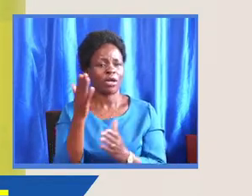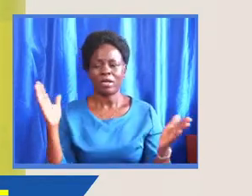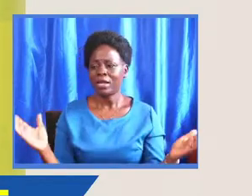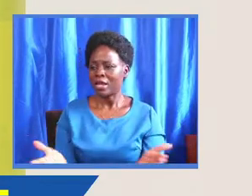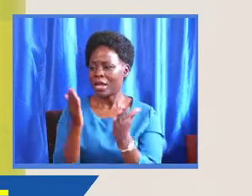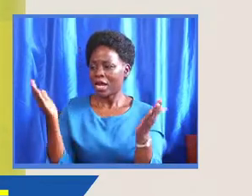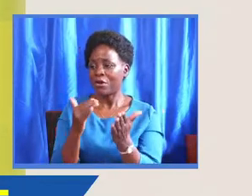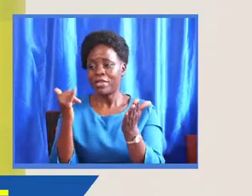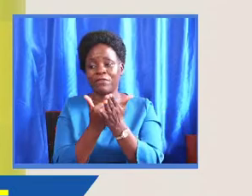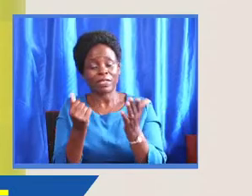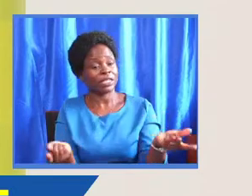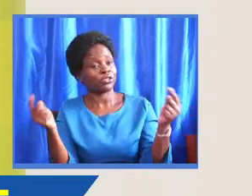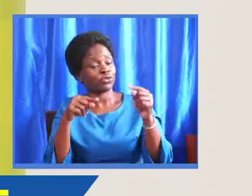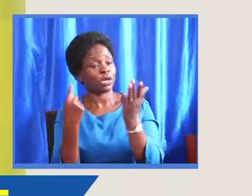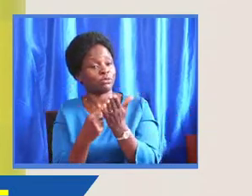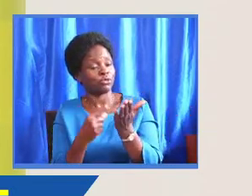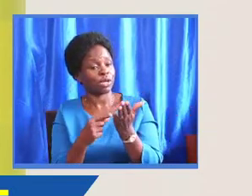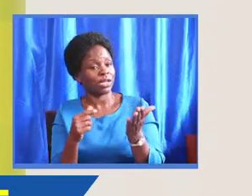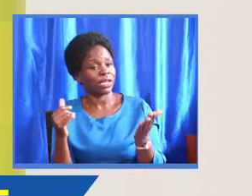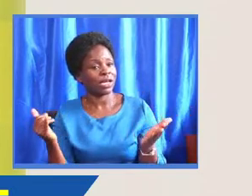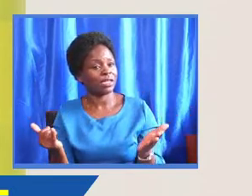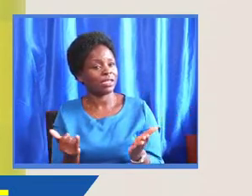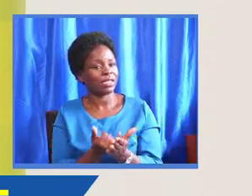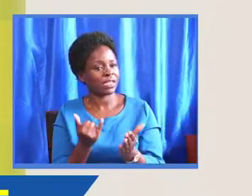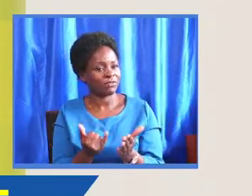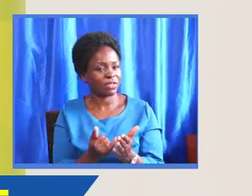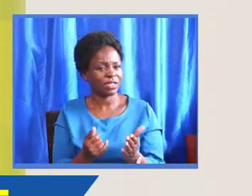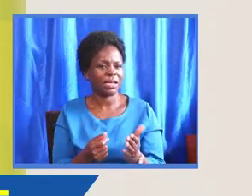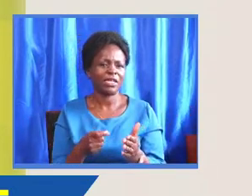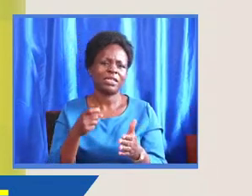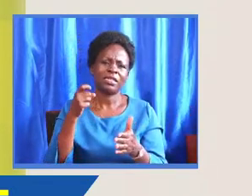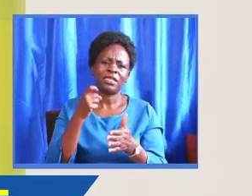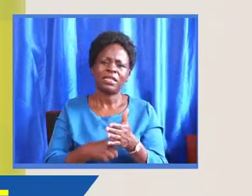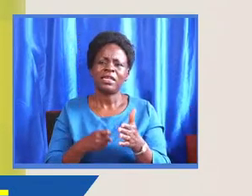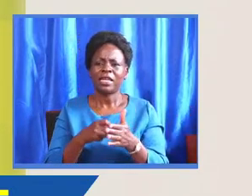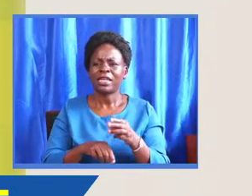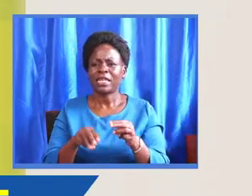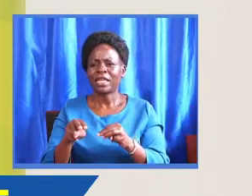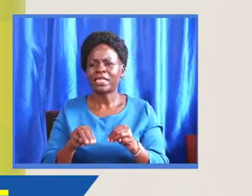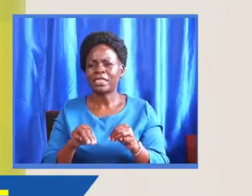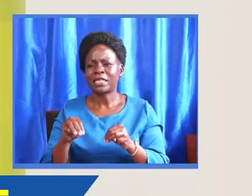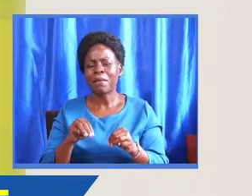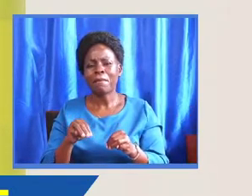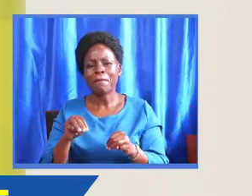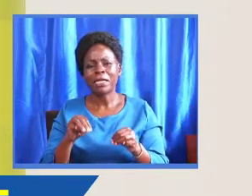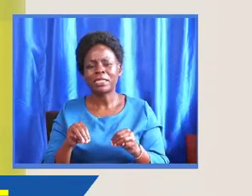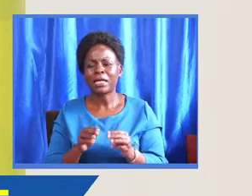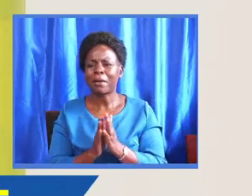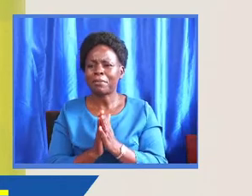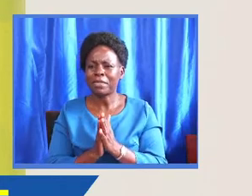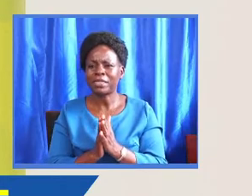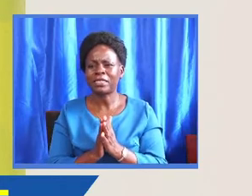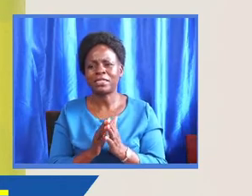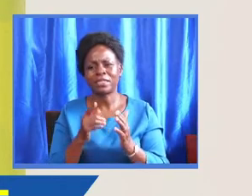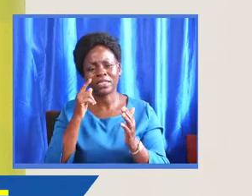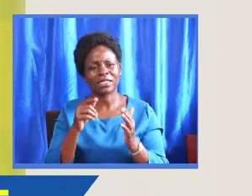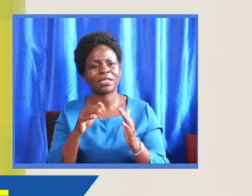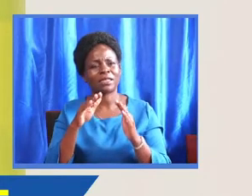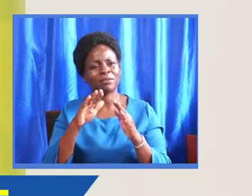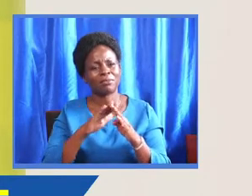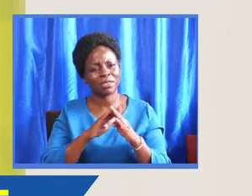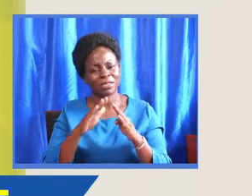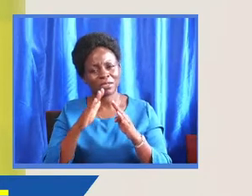come to Uganda and invest in real estate. To the tax master, I would like to say, please consider the real estate.